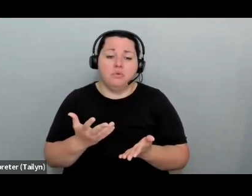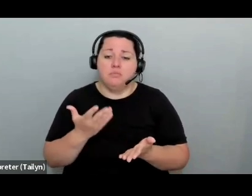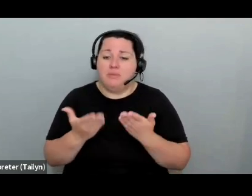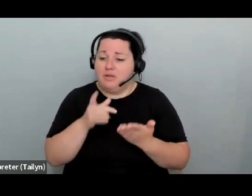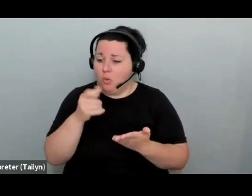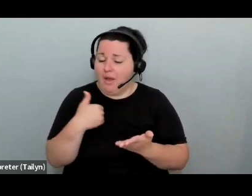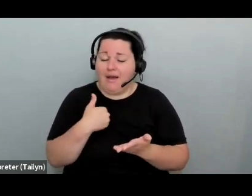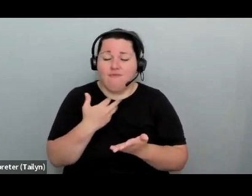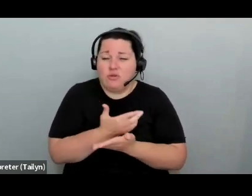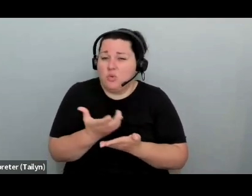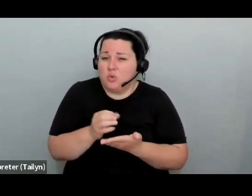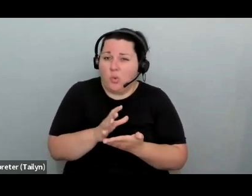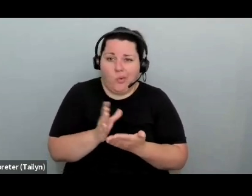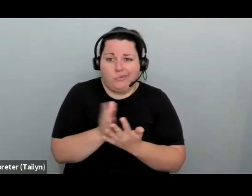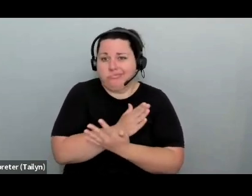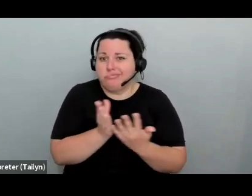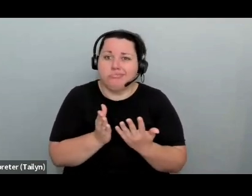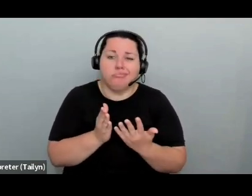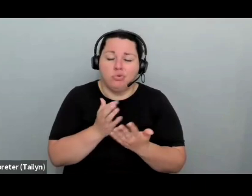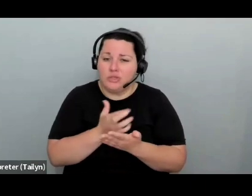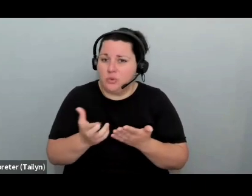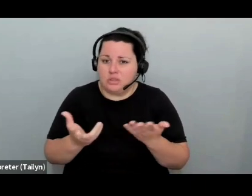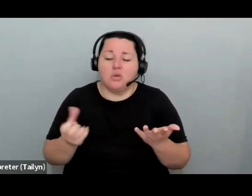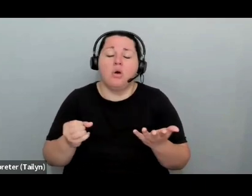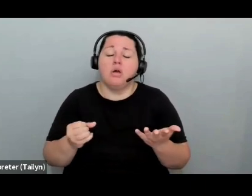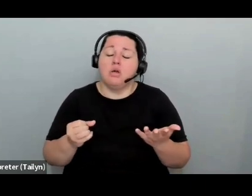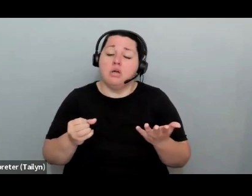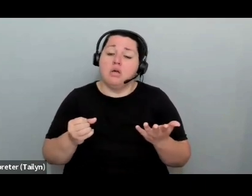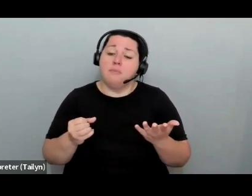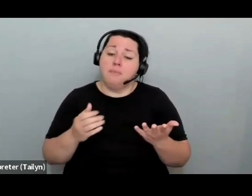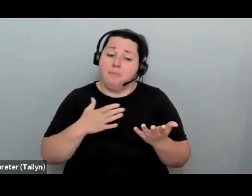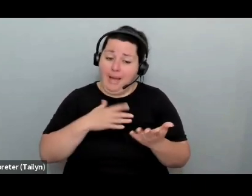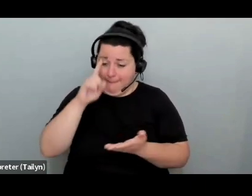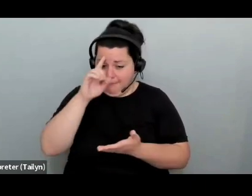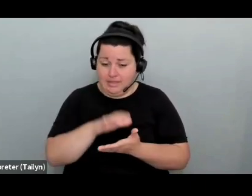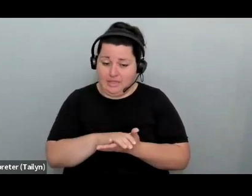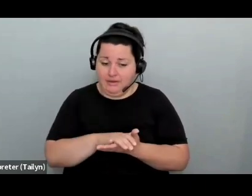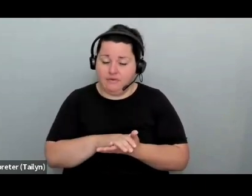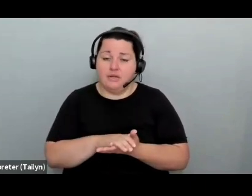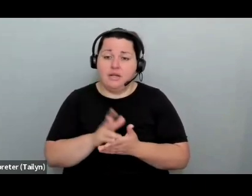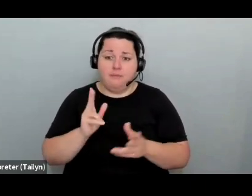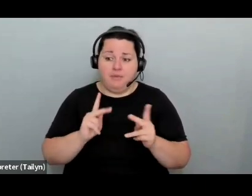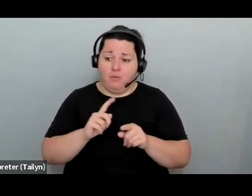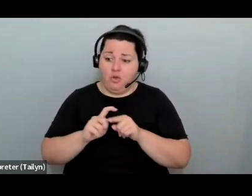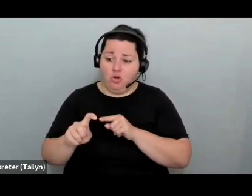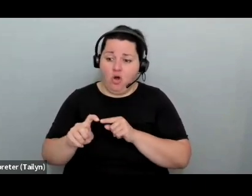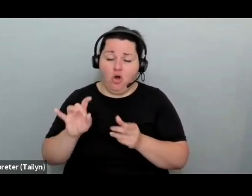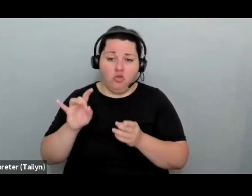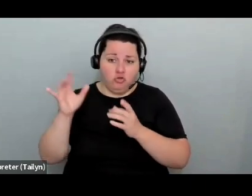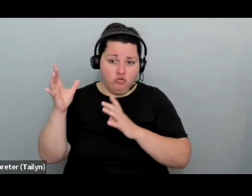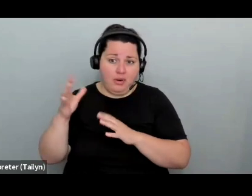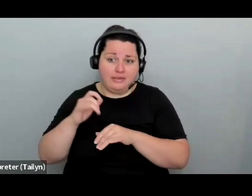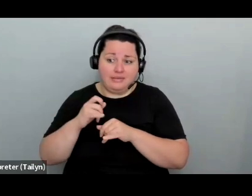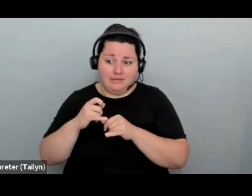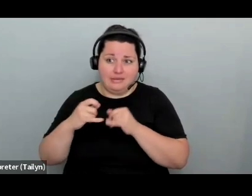resources or supports in order to stabilize the situation. And so my belief is that individuals who call our crisis line should